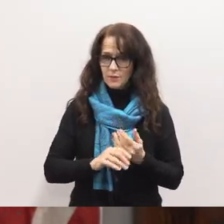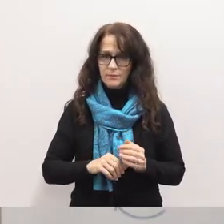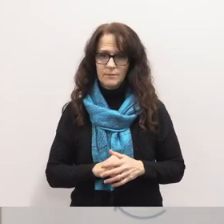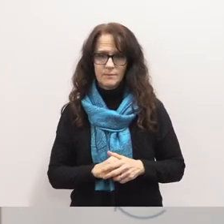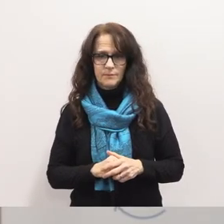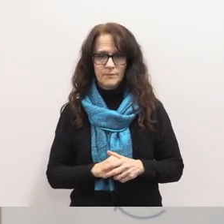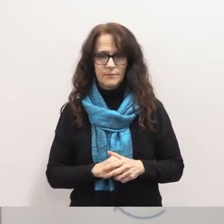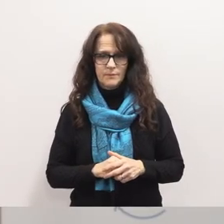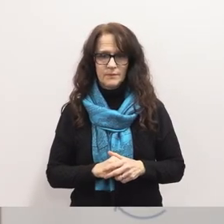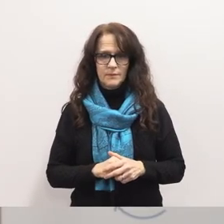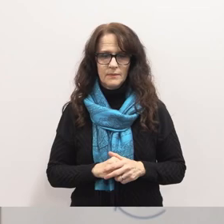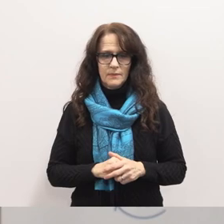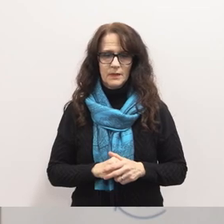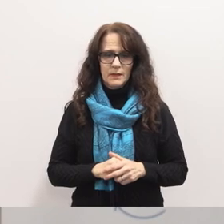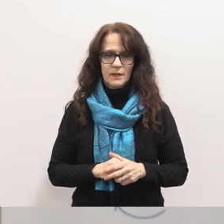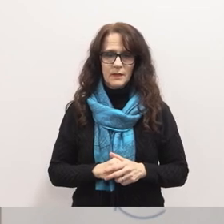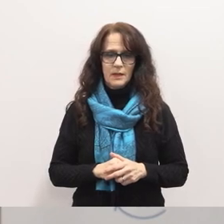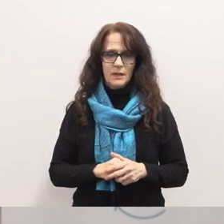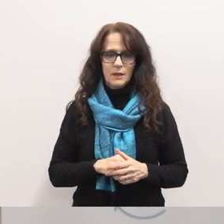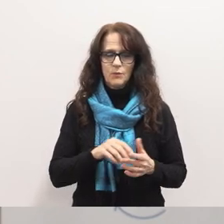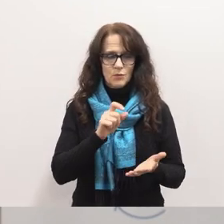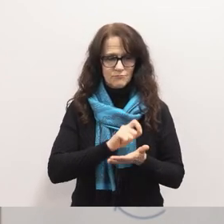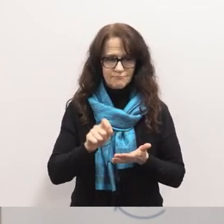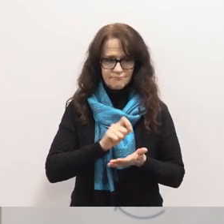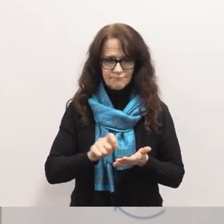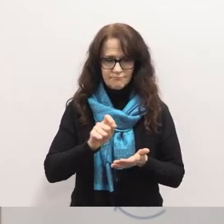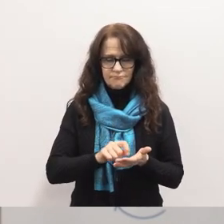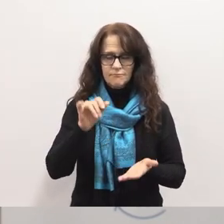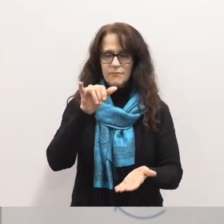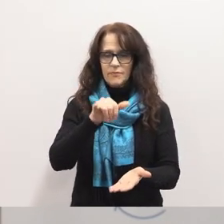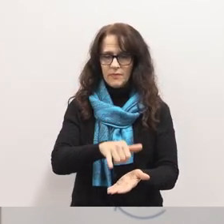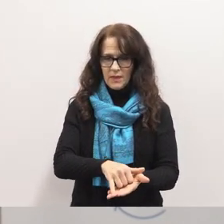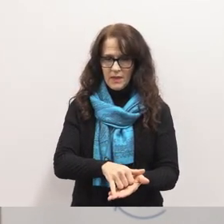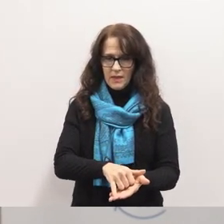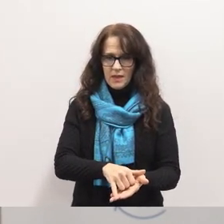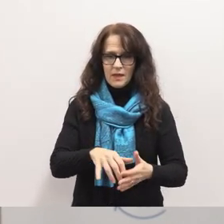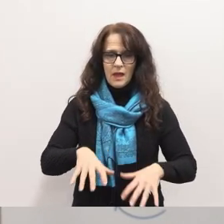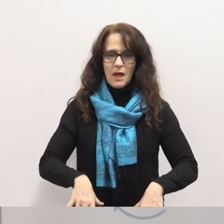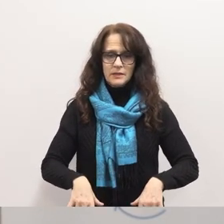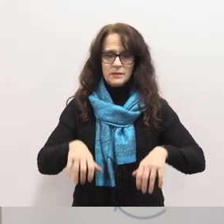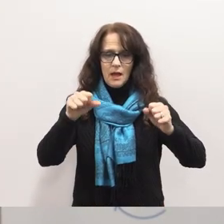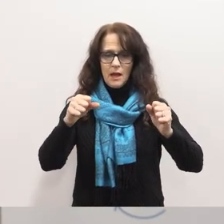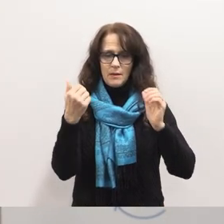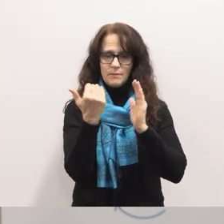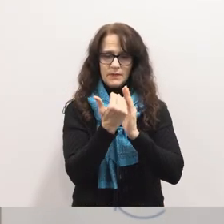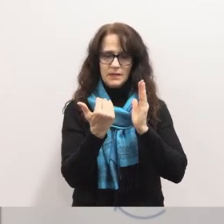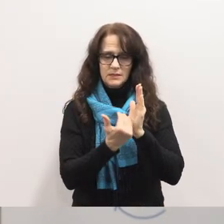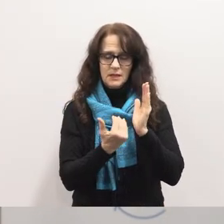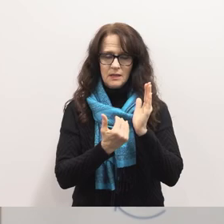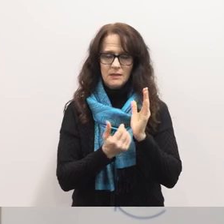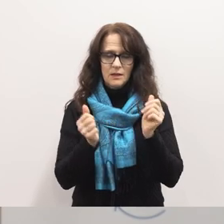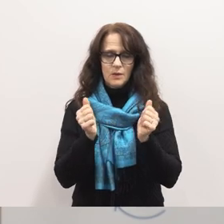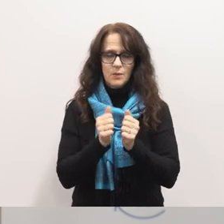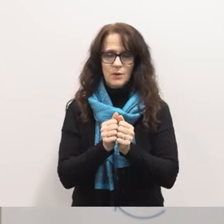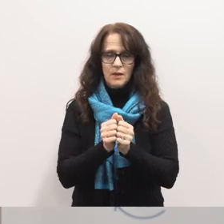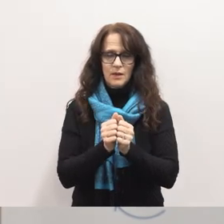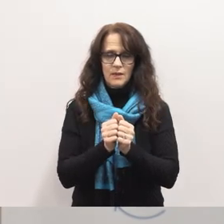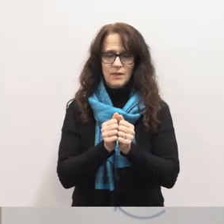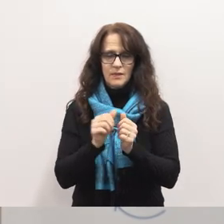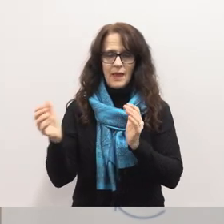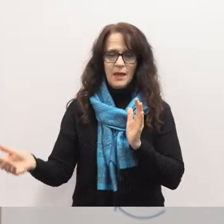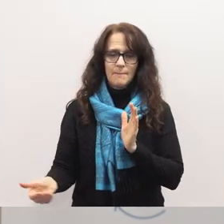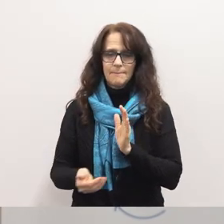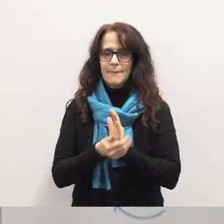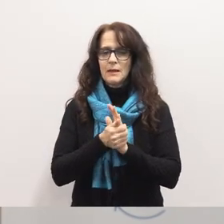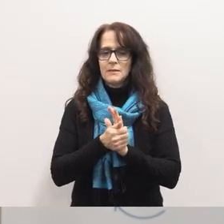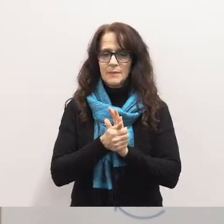will make a note of that, and we'll adopt the agenda with that amendment.